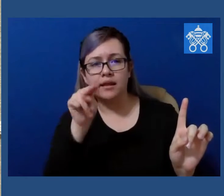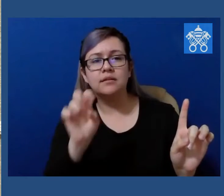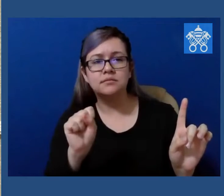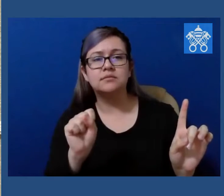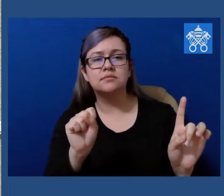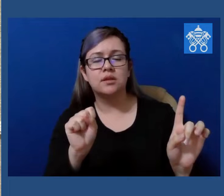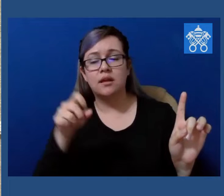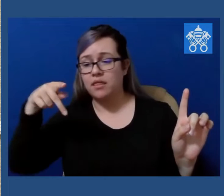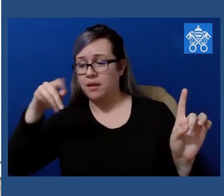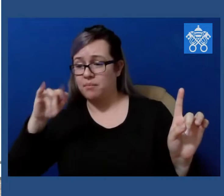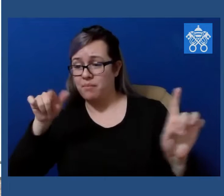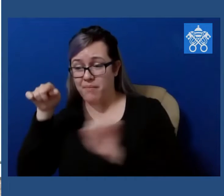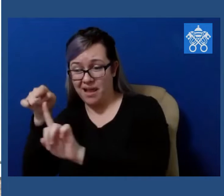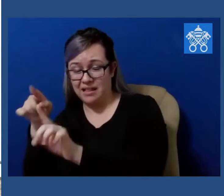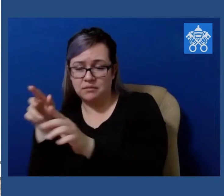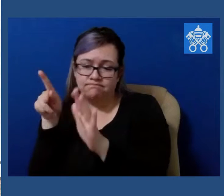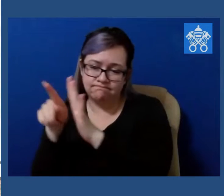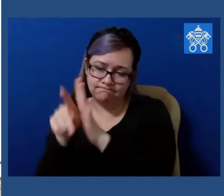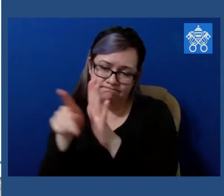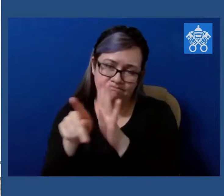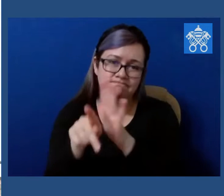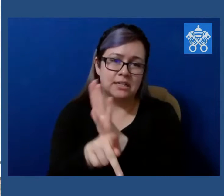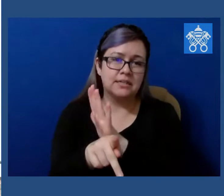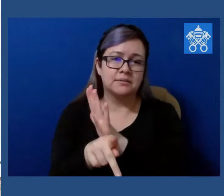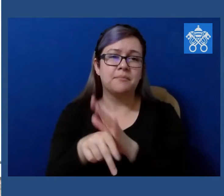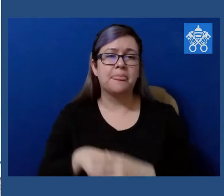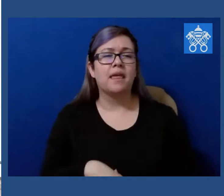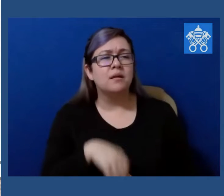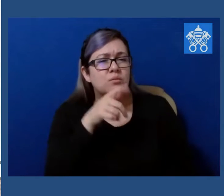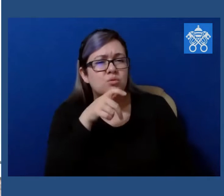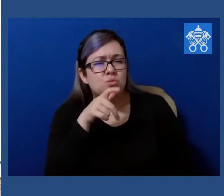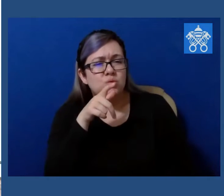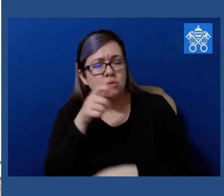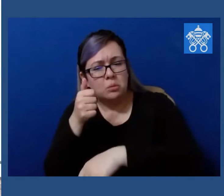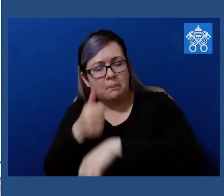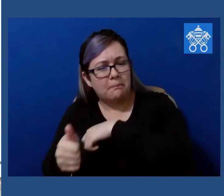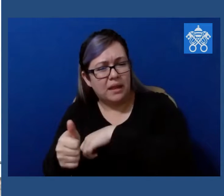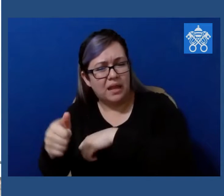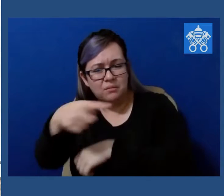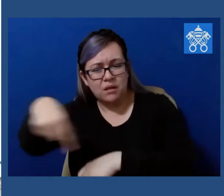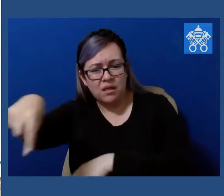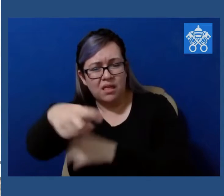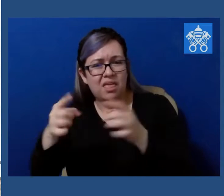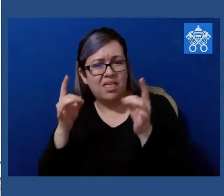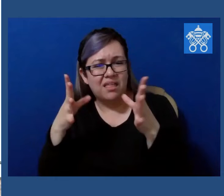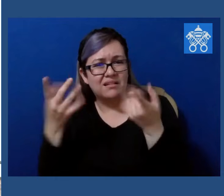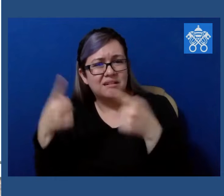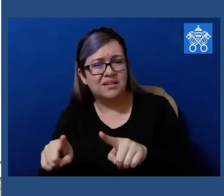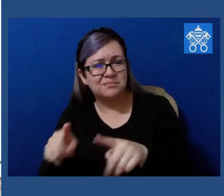And there's a question that seems to accompany these tragic events. Who is to blame for these terrible